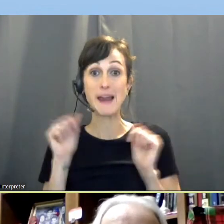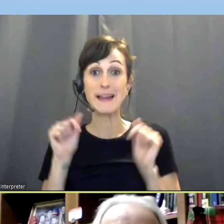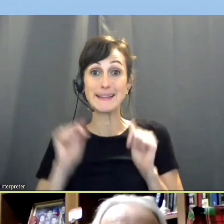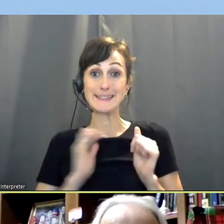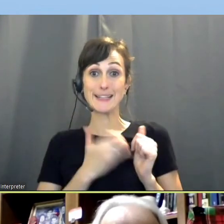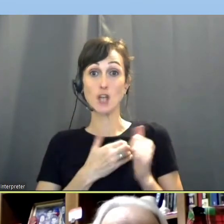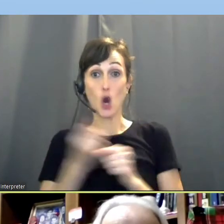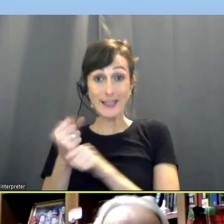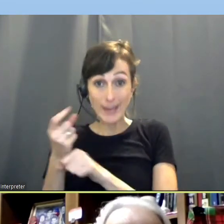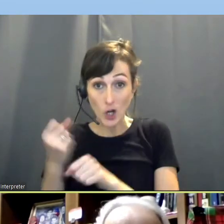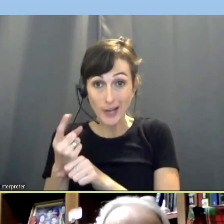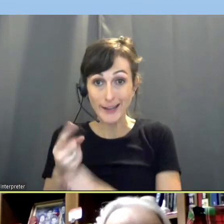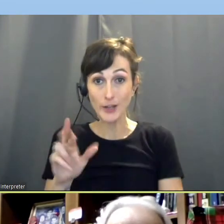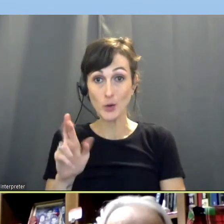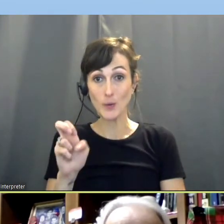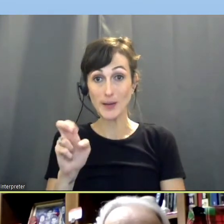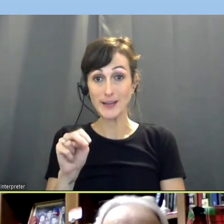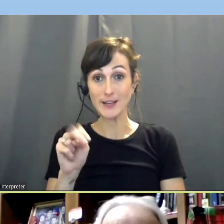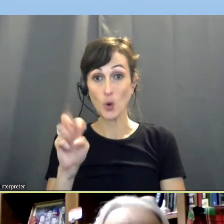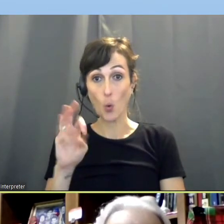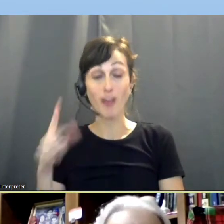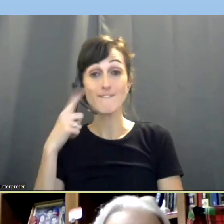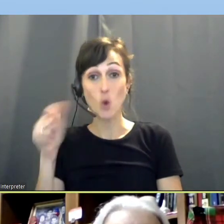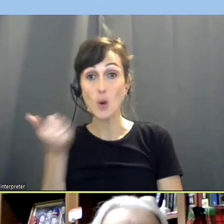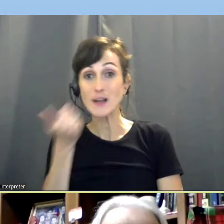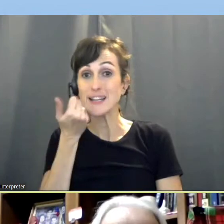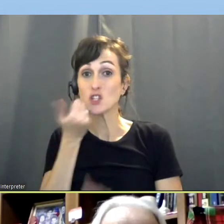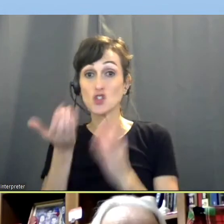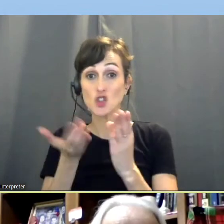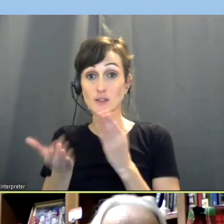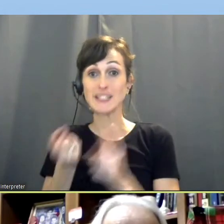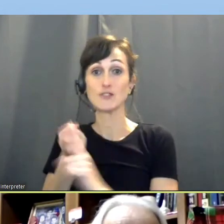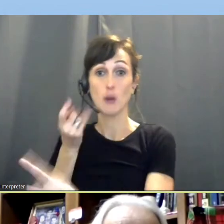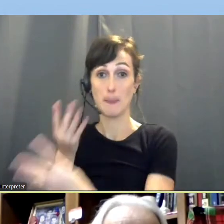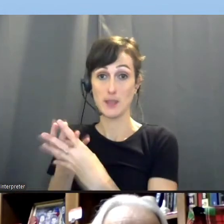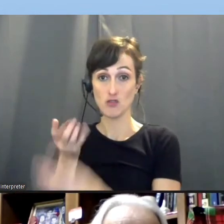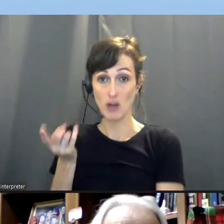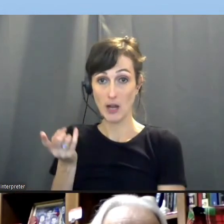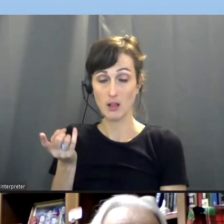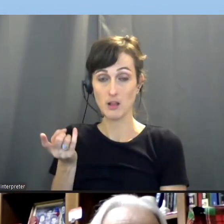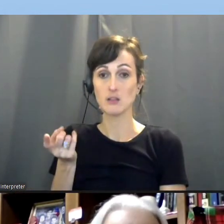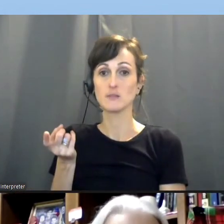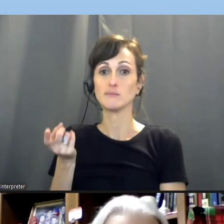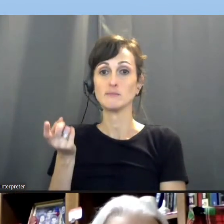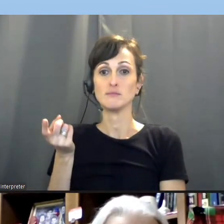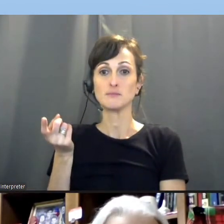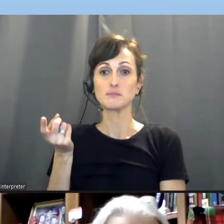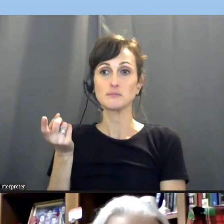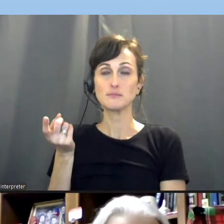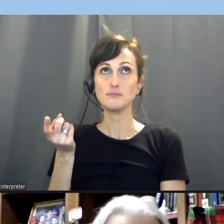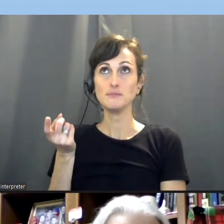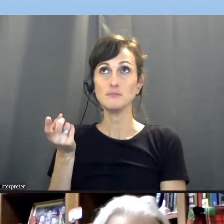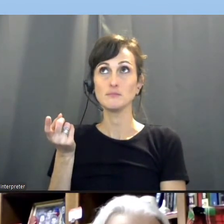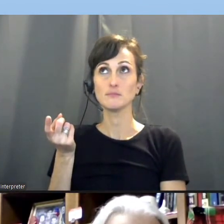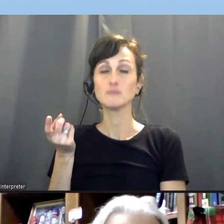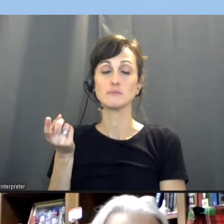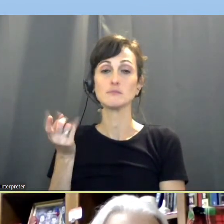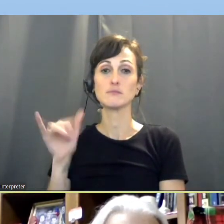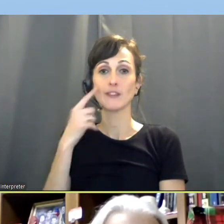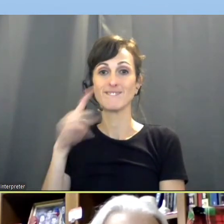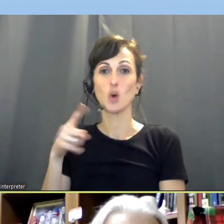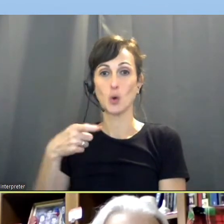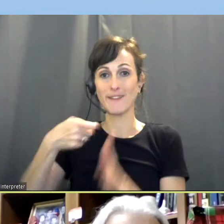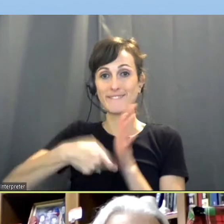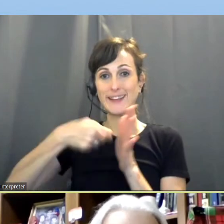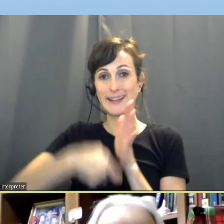yearly renewal for the dental services out at the jail. And it's for a fee